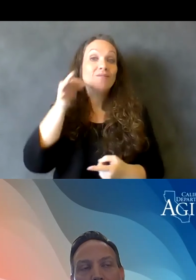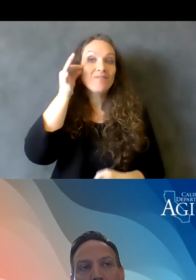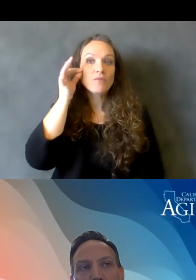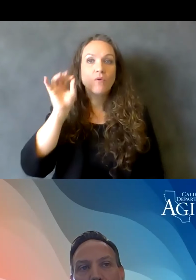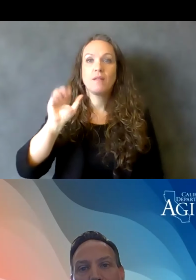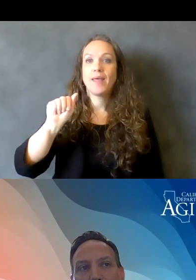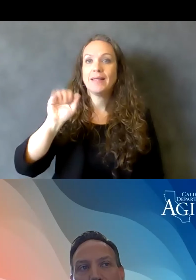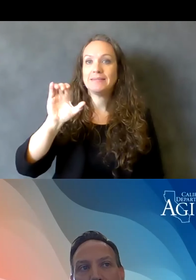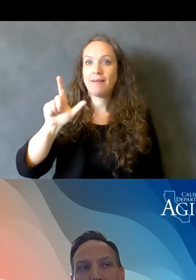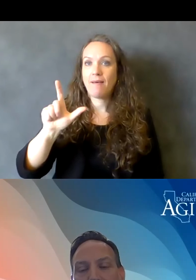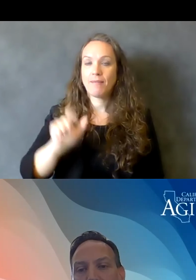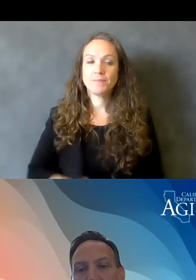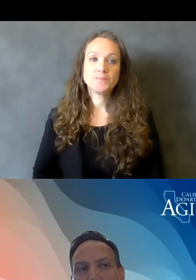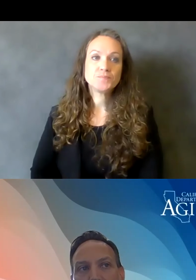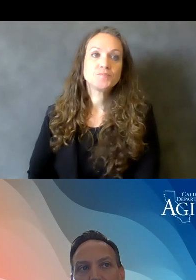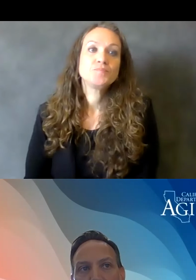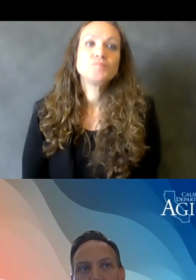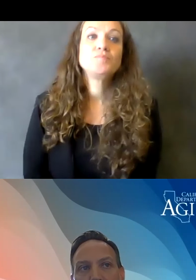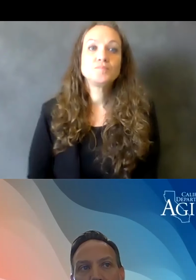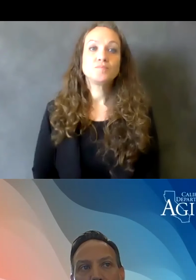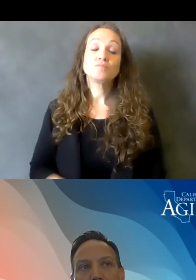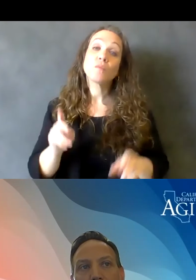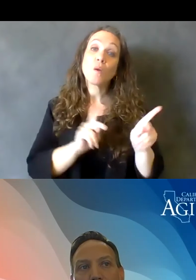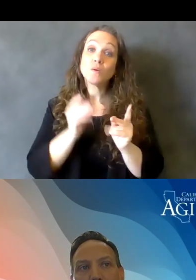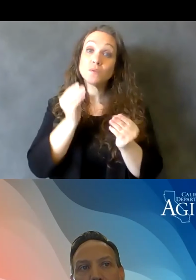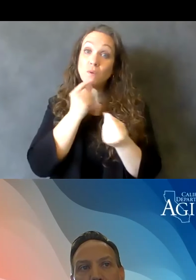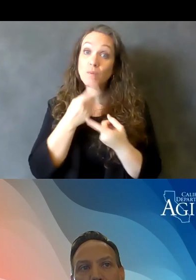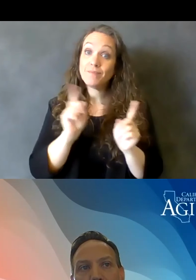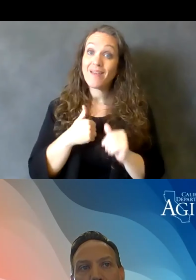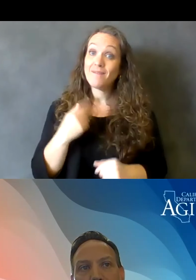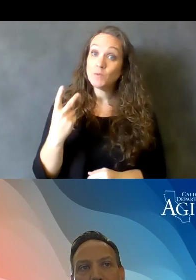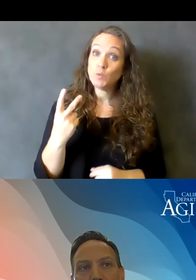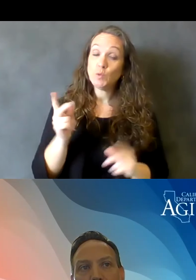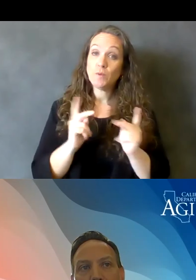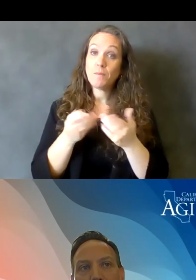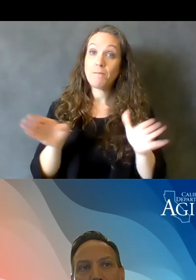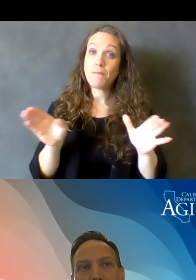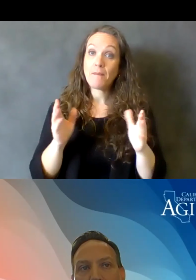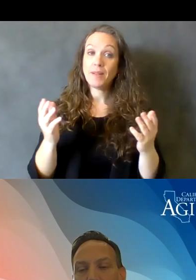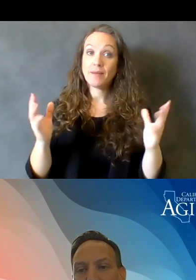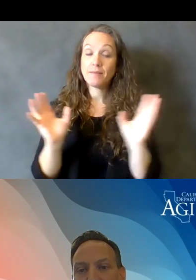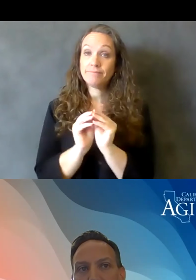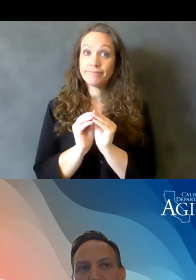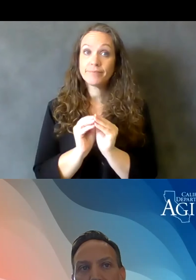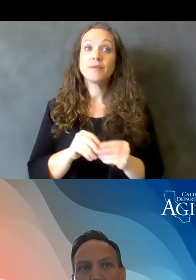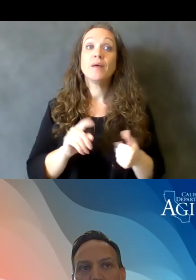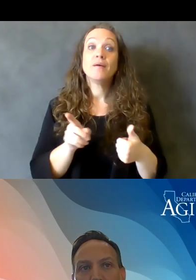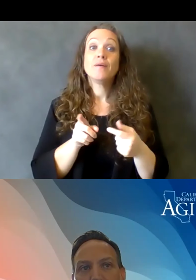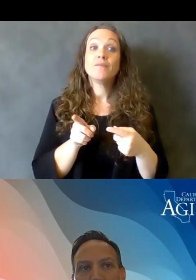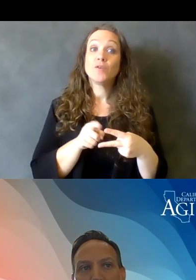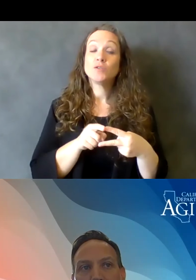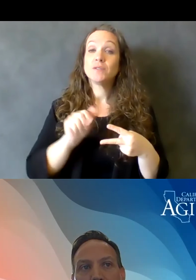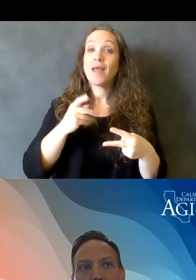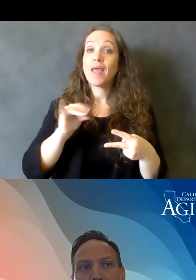comments. I also want to note that we have 2 public hearings scheduled. The first one is scheduled on Monday, April 26th from 1